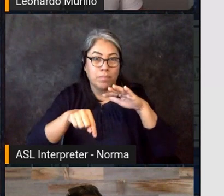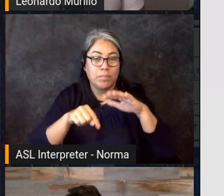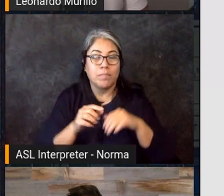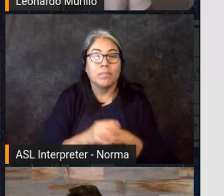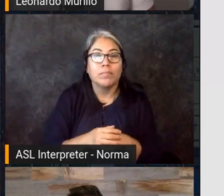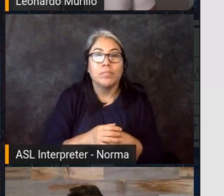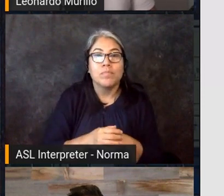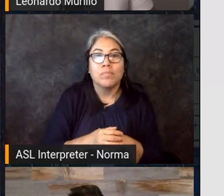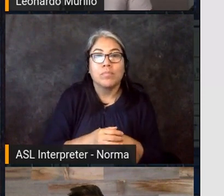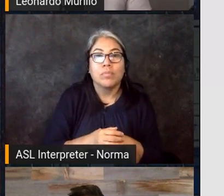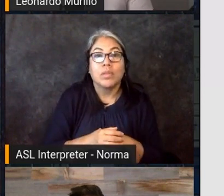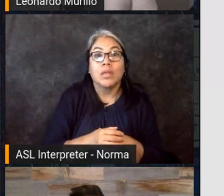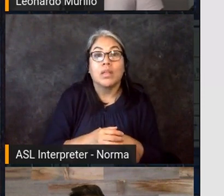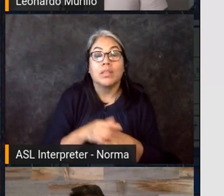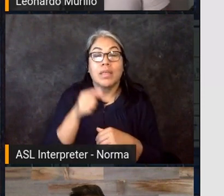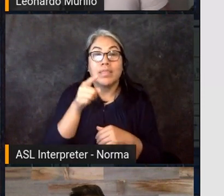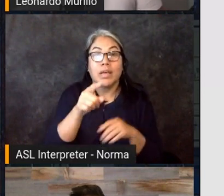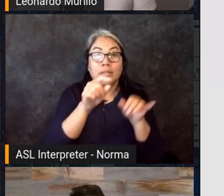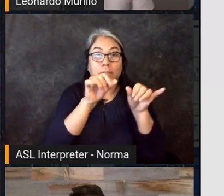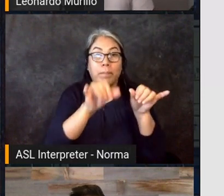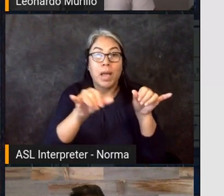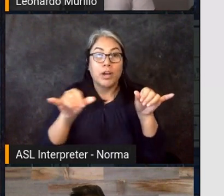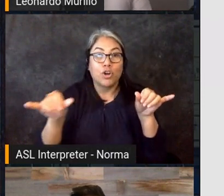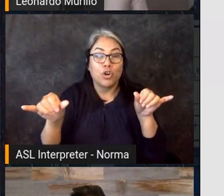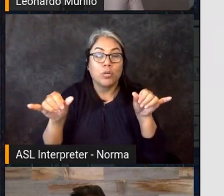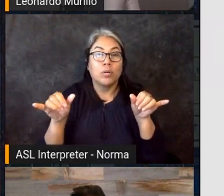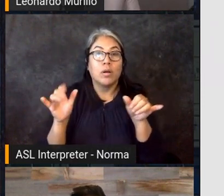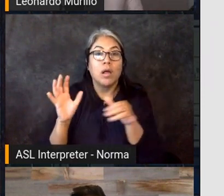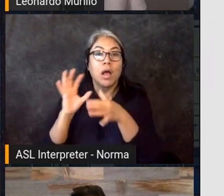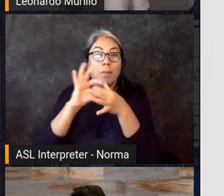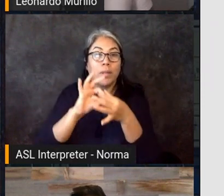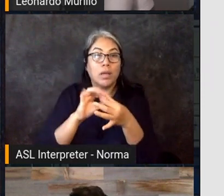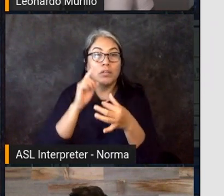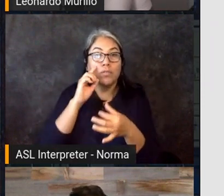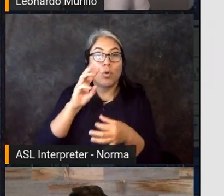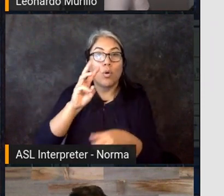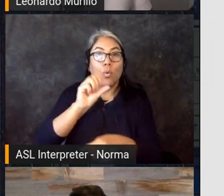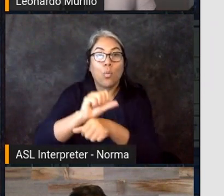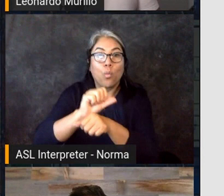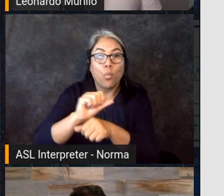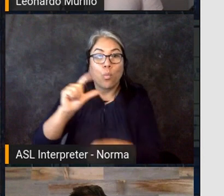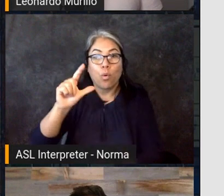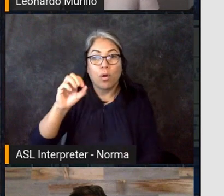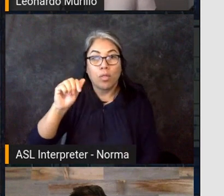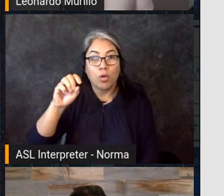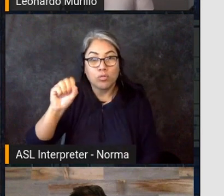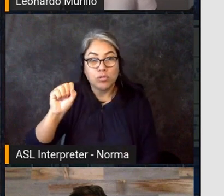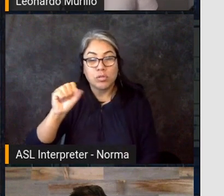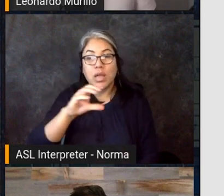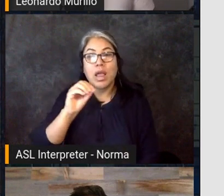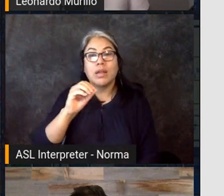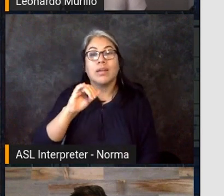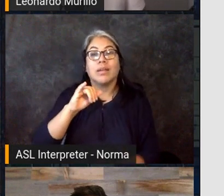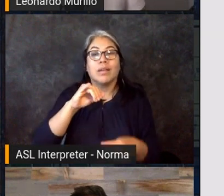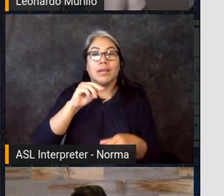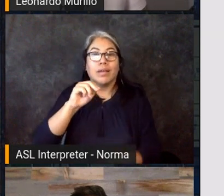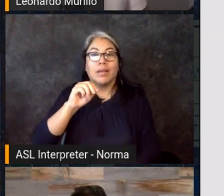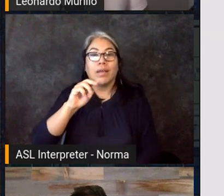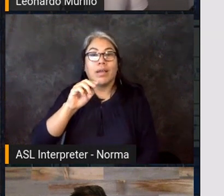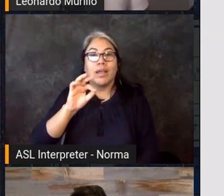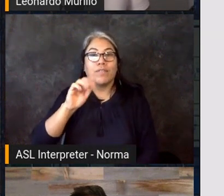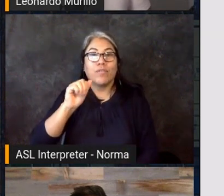pattern applies for workloads as well as for infrastructure itself. You can manage your